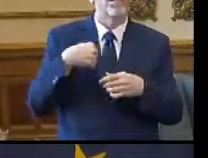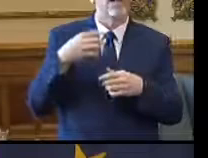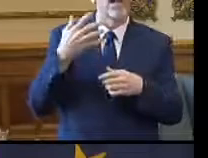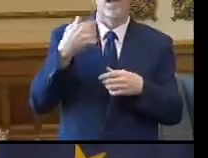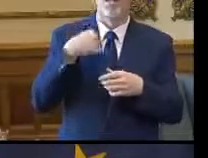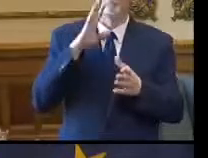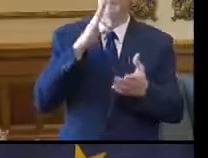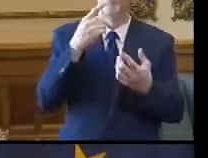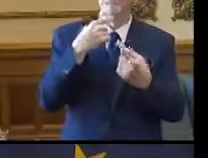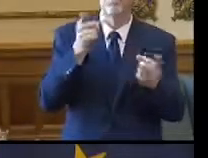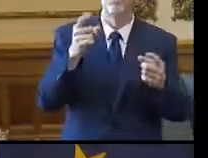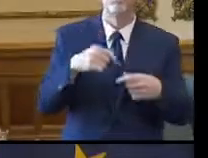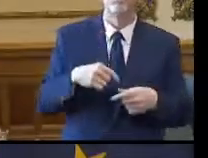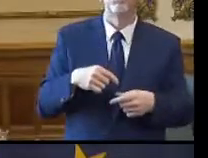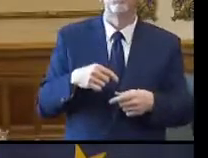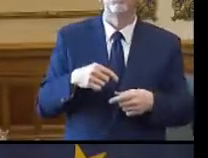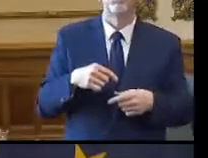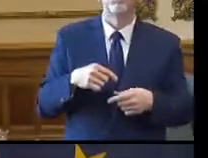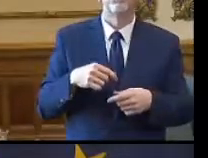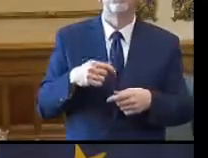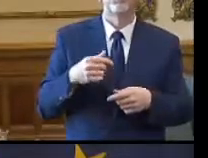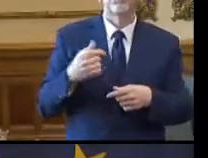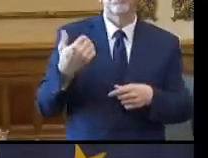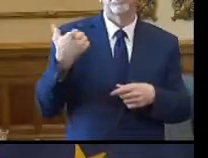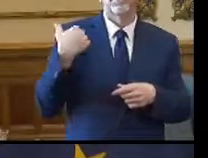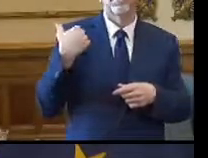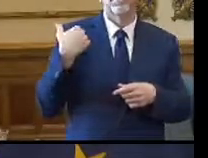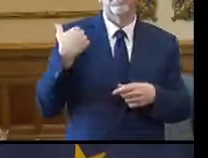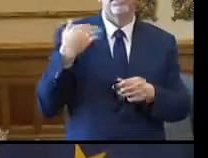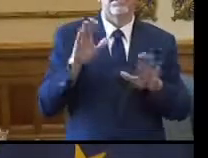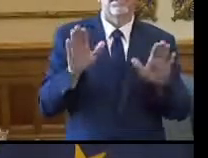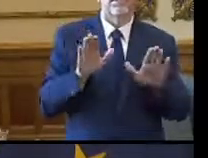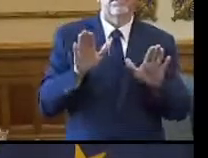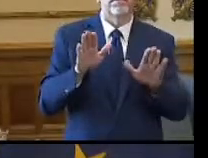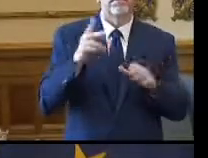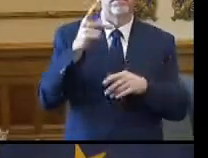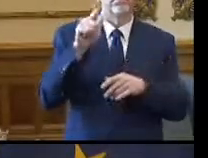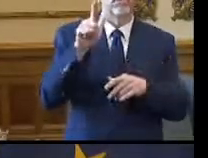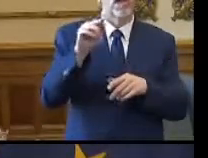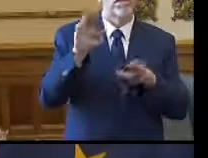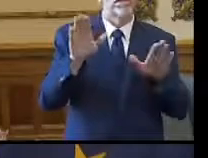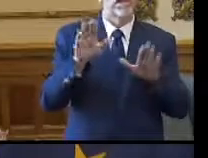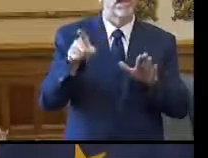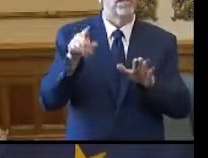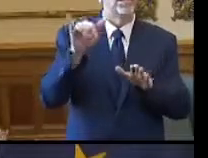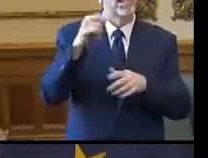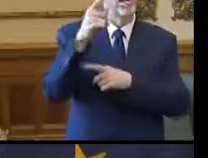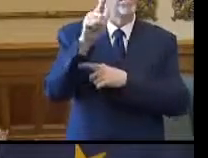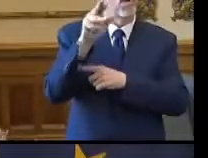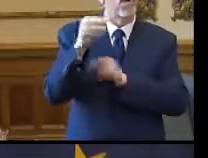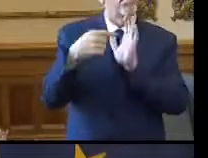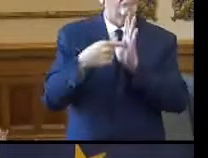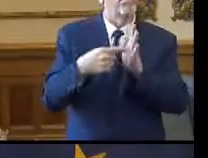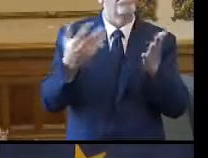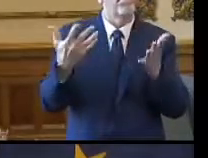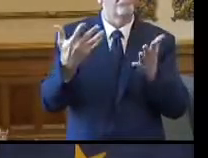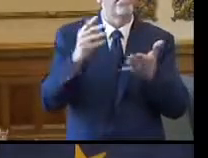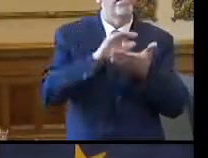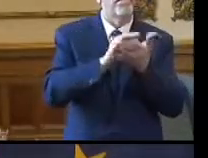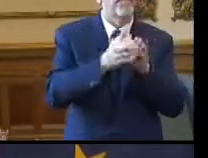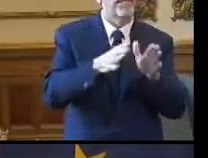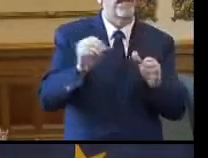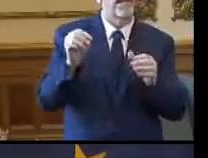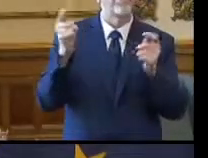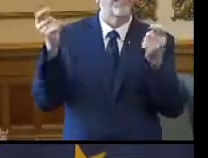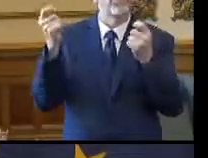will tell you, this past Palm Sunday, those palm branches symbolized peace and victory as Jesus was